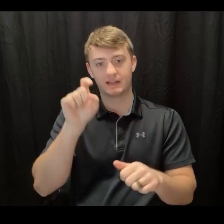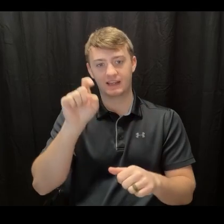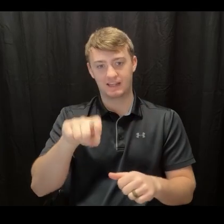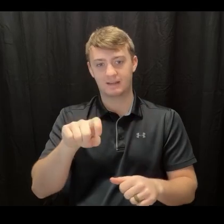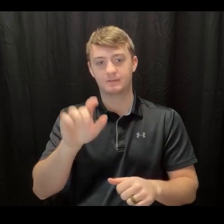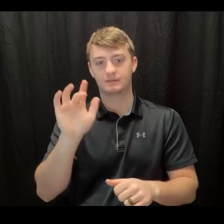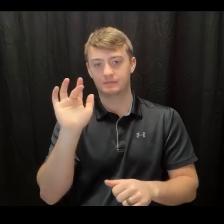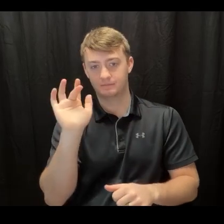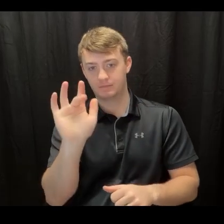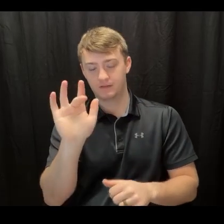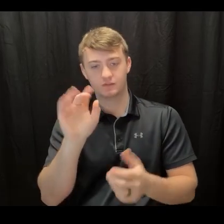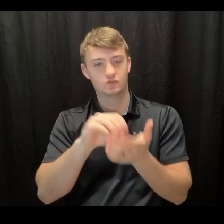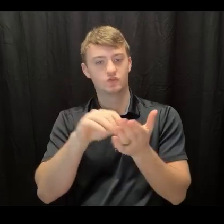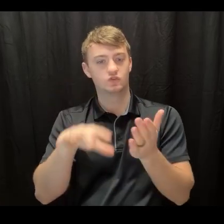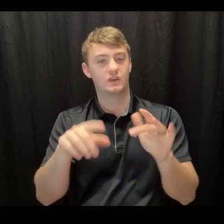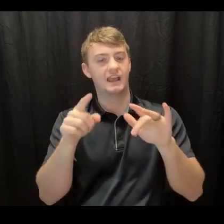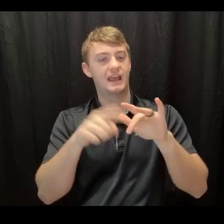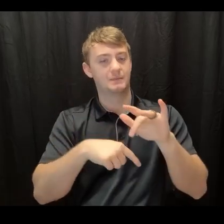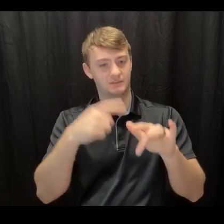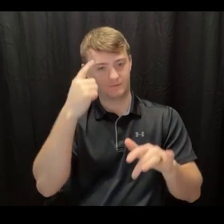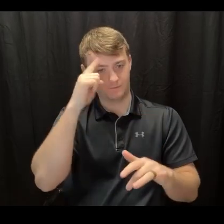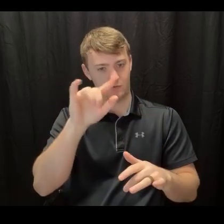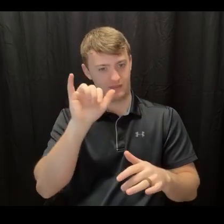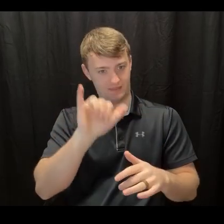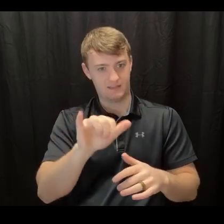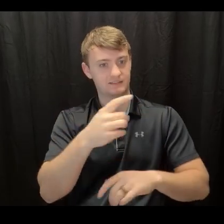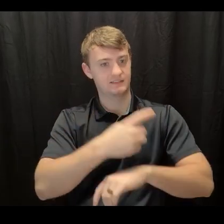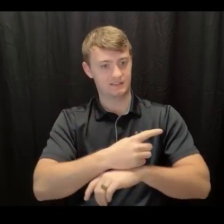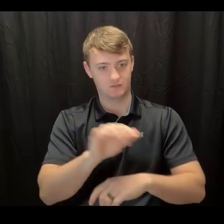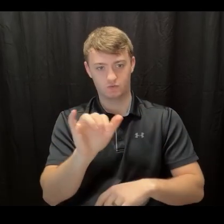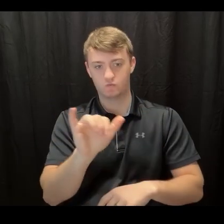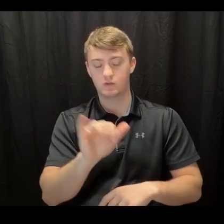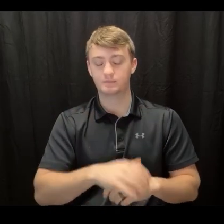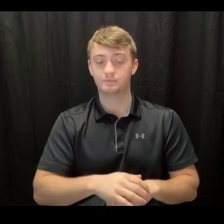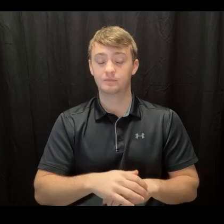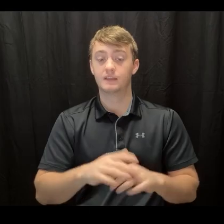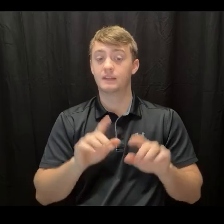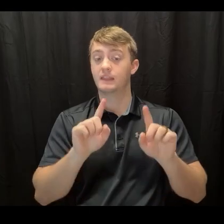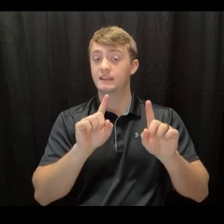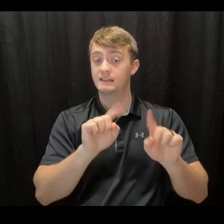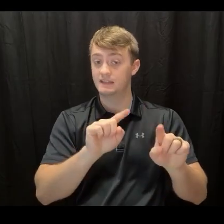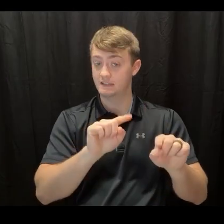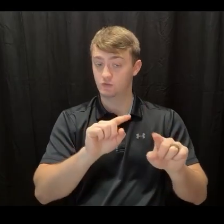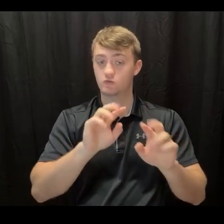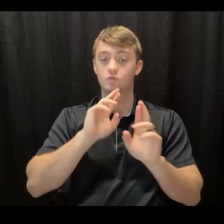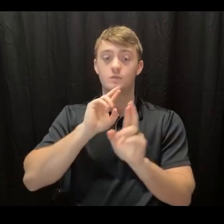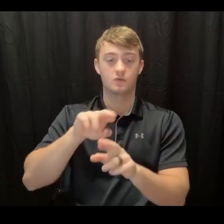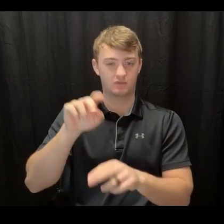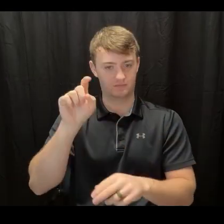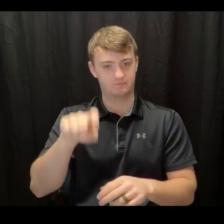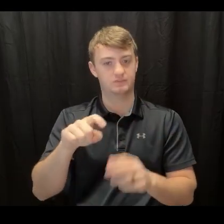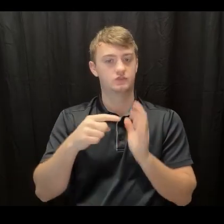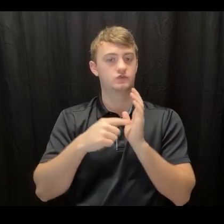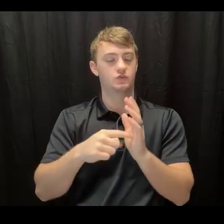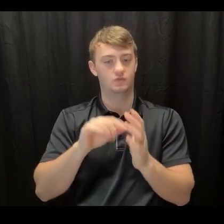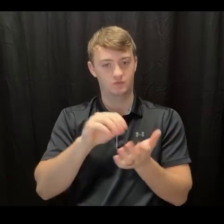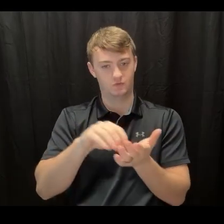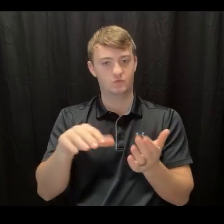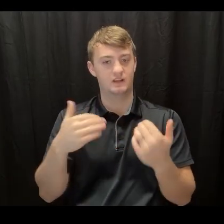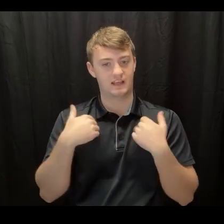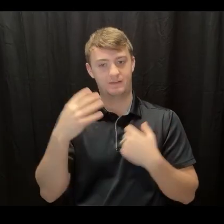also have to mark the student absent for those days as well. The attendance report must show that